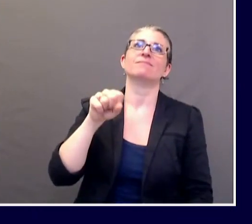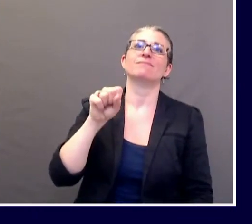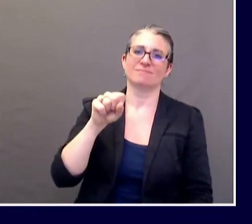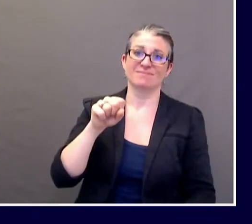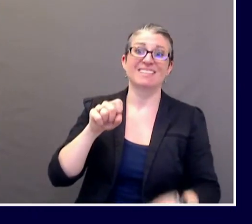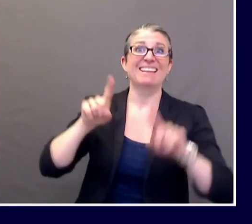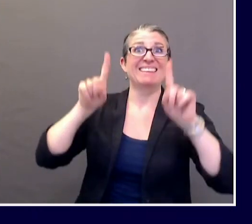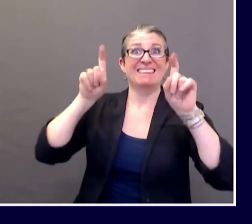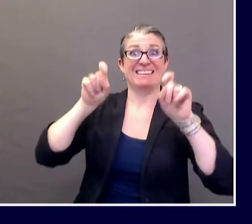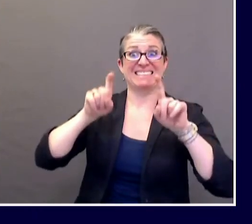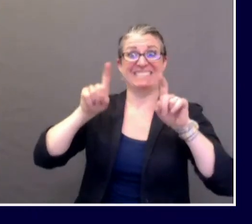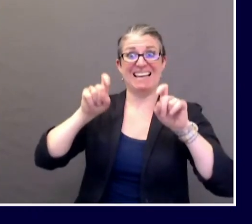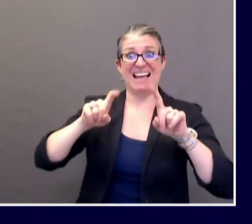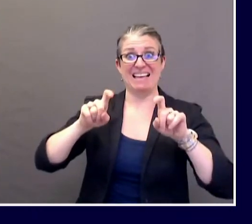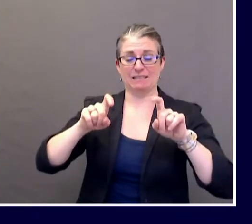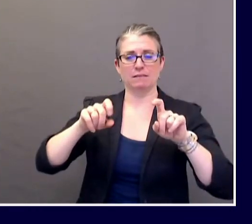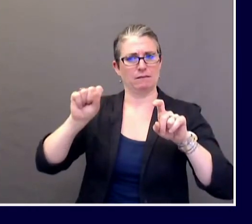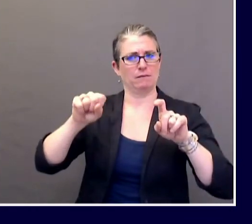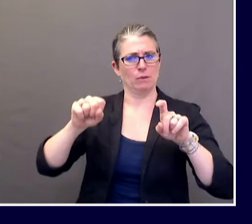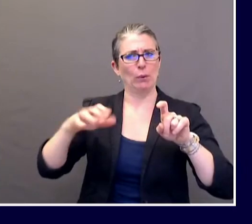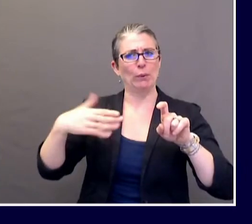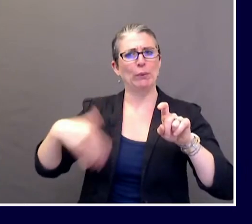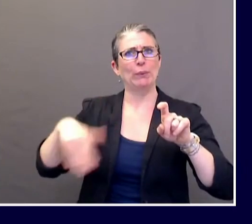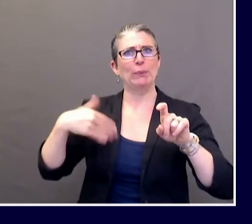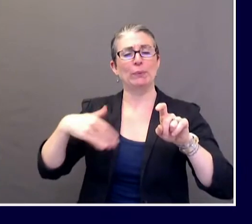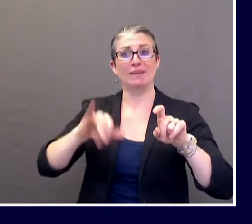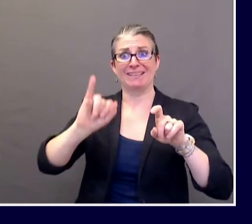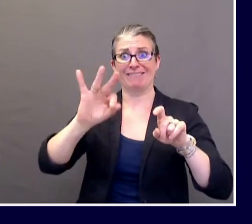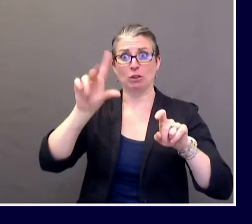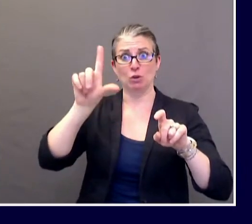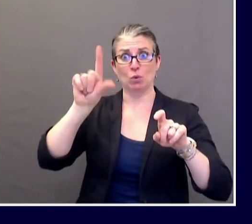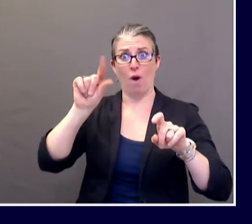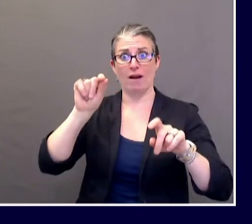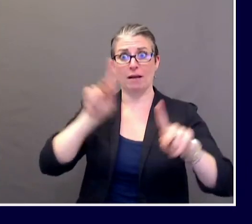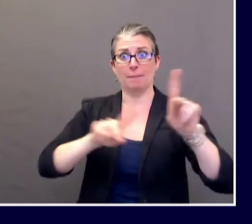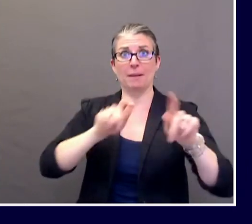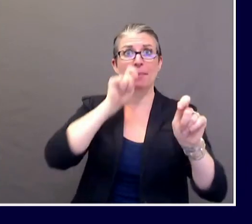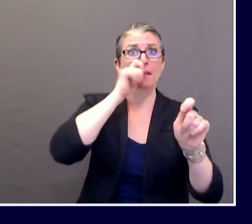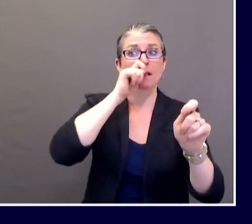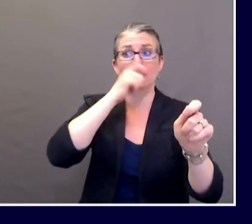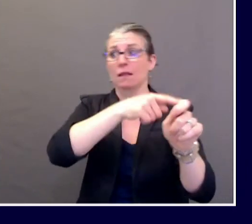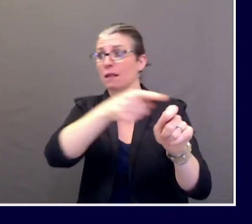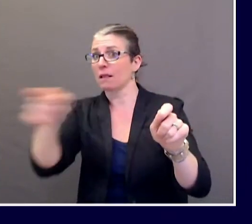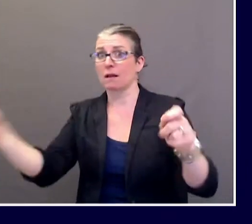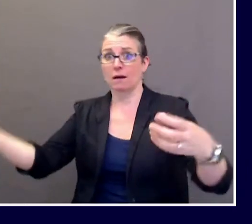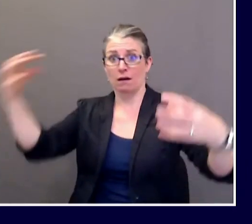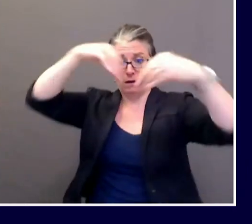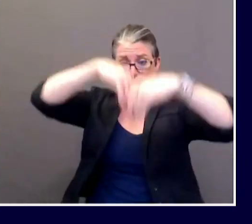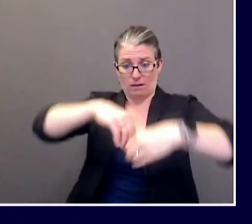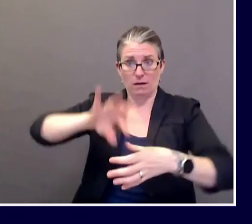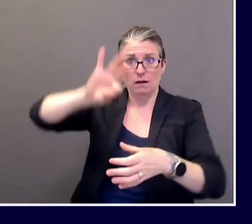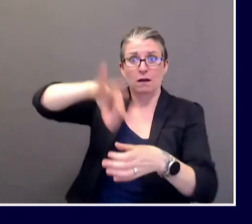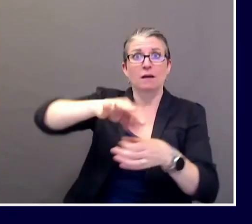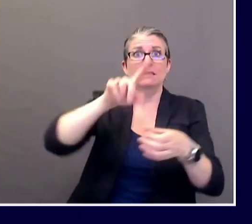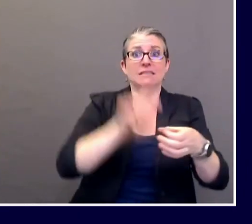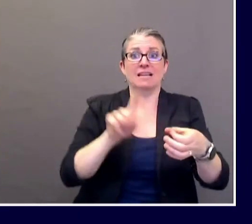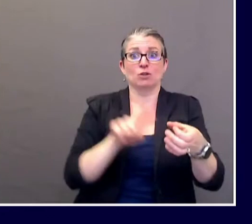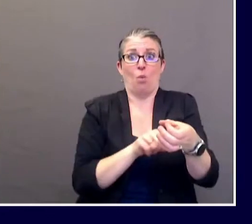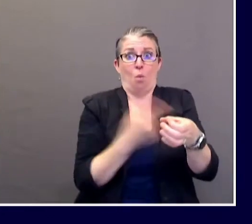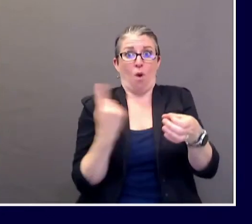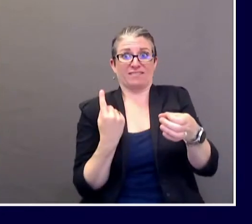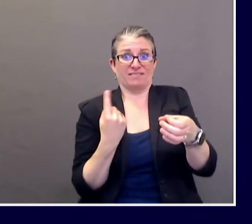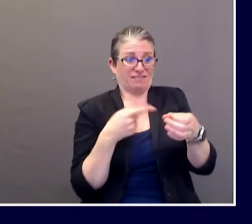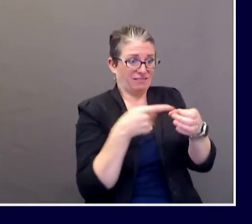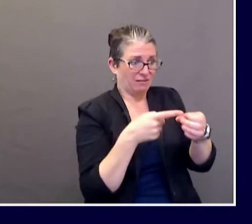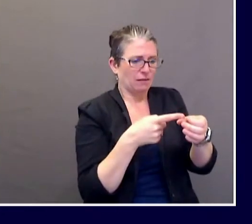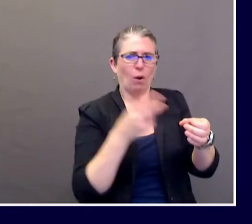pod, in that pool, then you're good to go, at least for that testing period. And just briefly, I was reading the